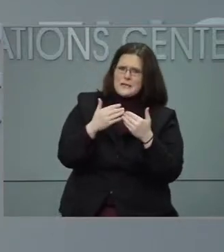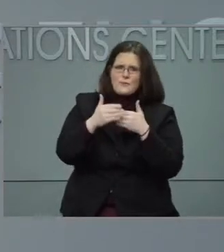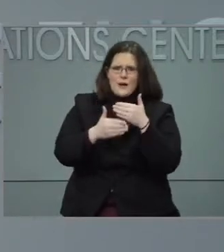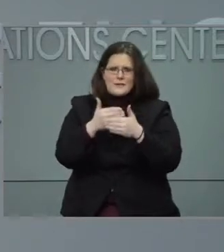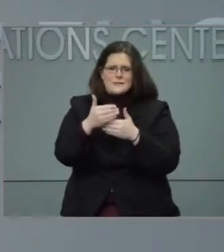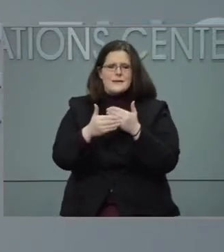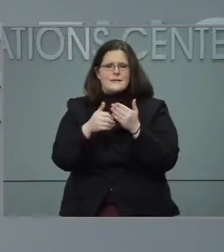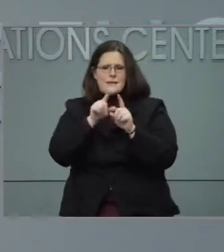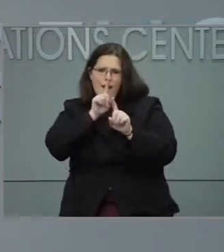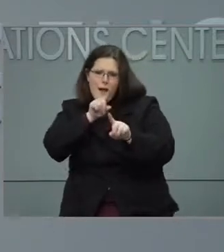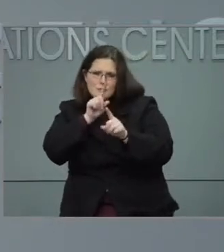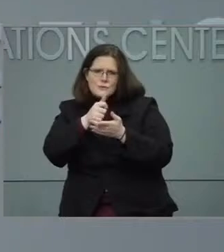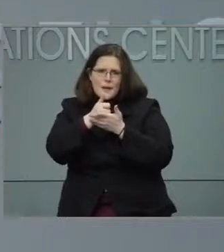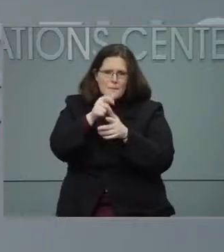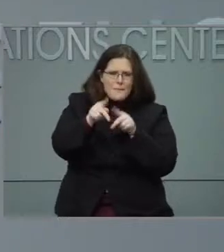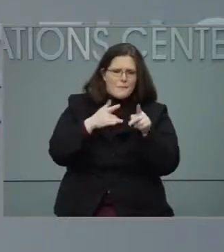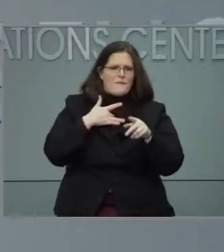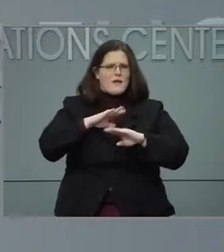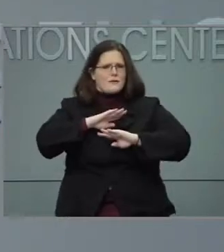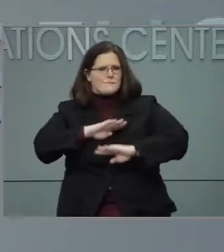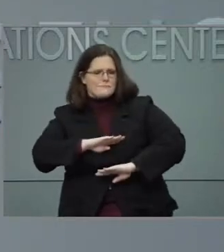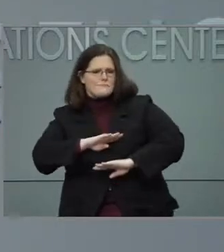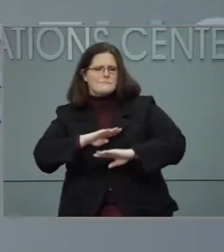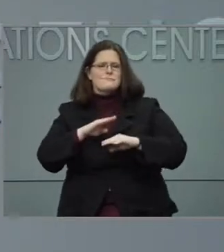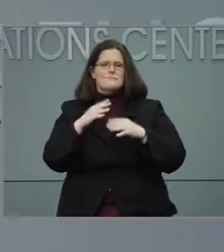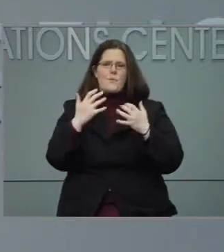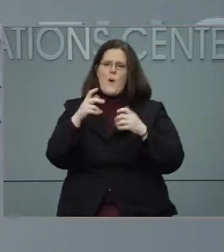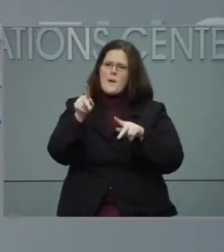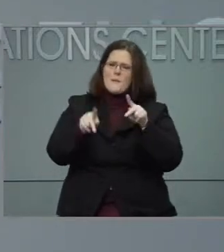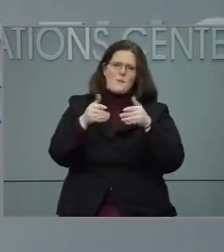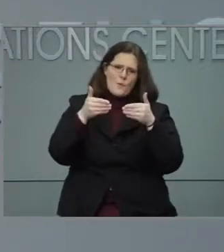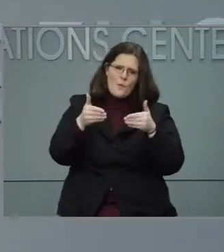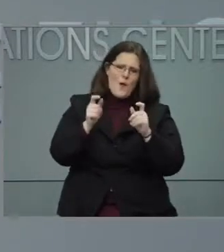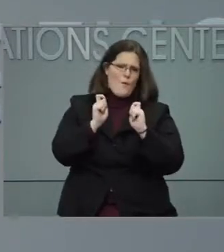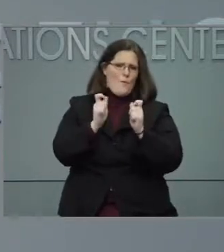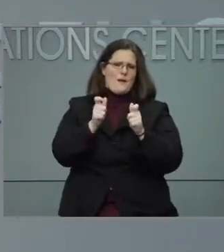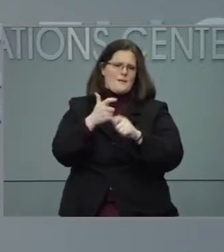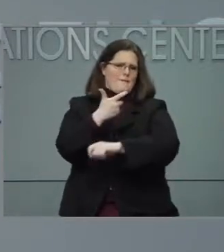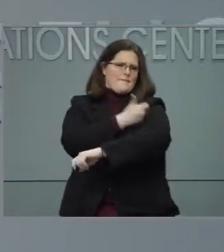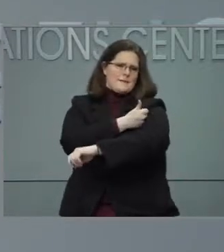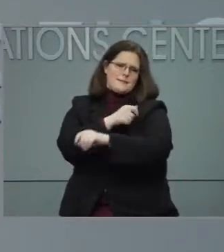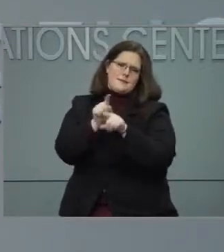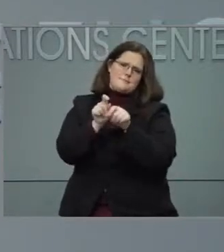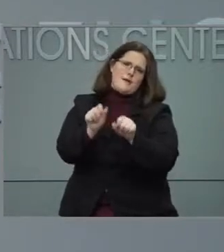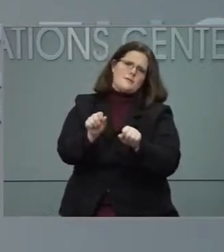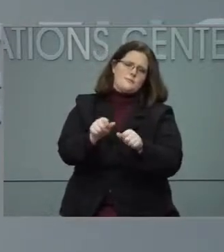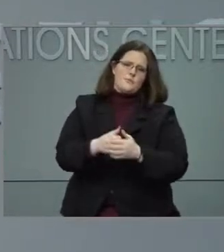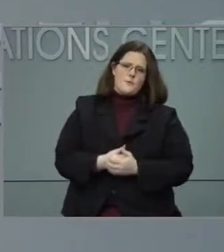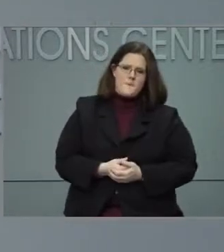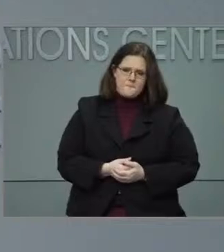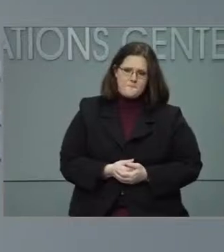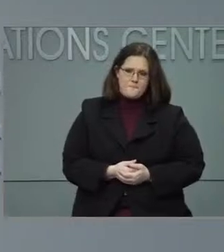folks know that we want them to get vaccinated as quickly as possible. Thanks.